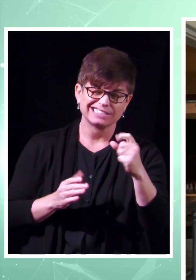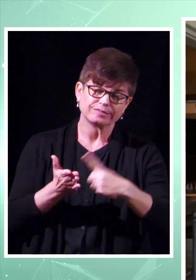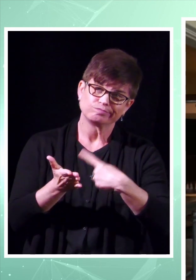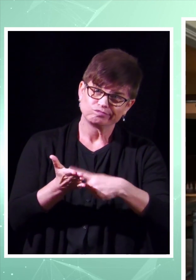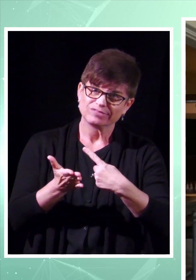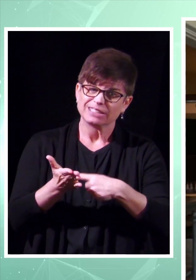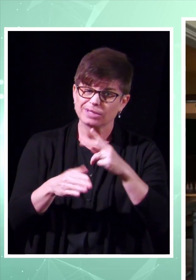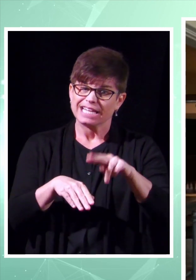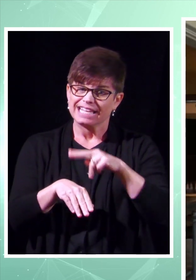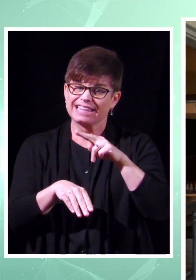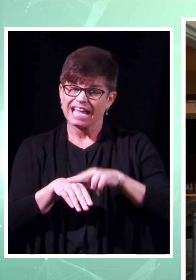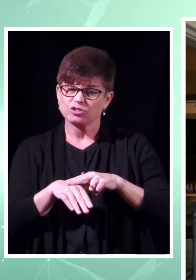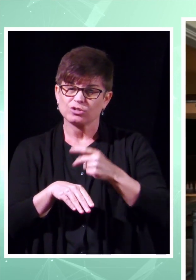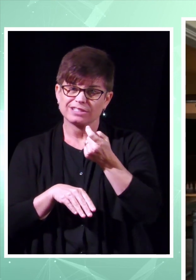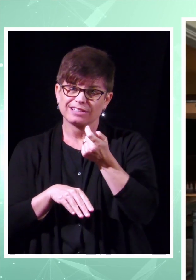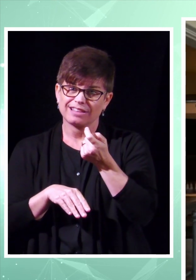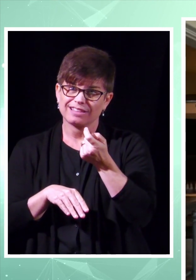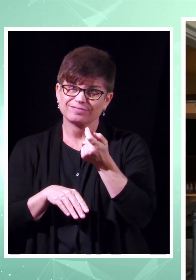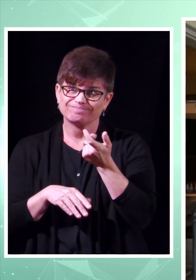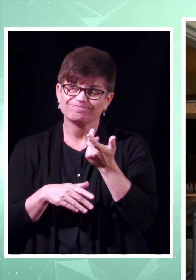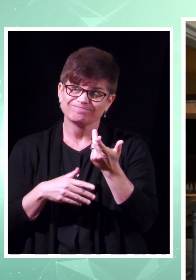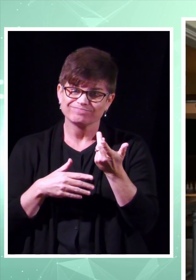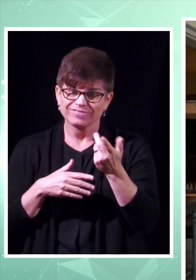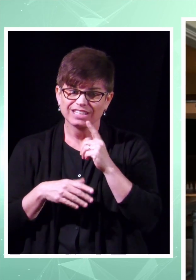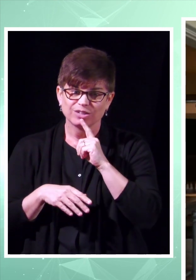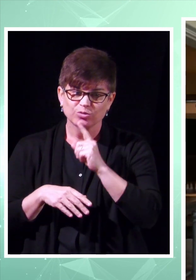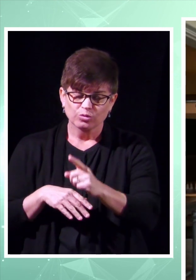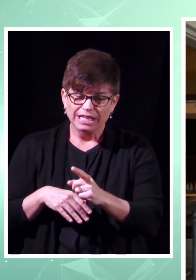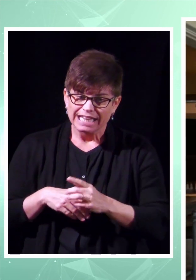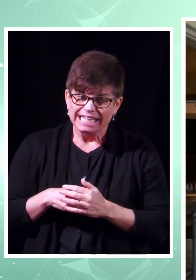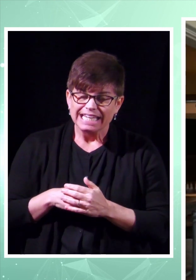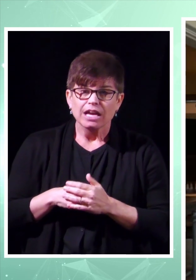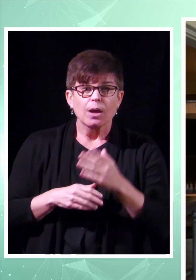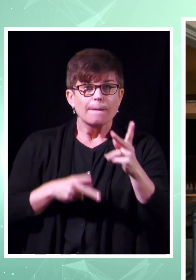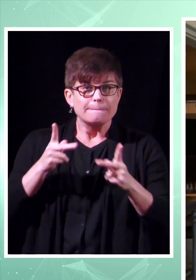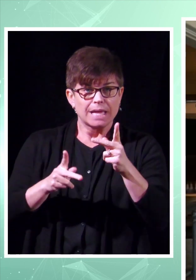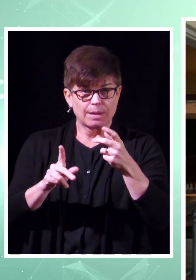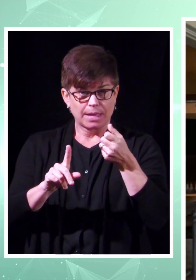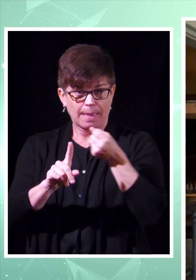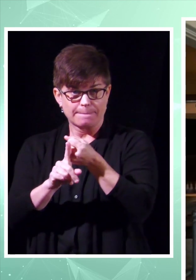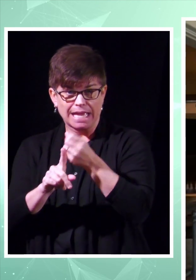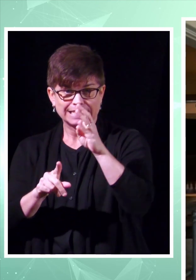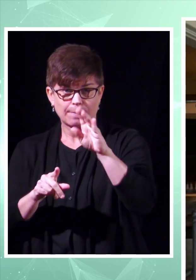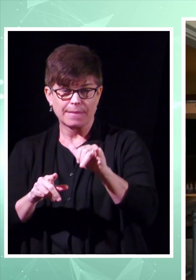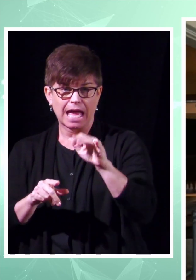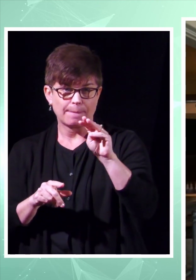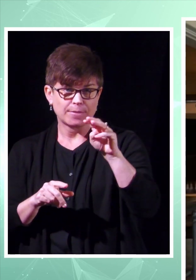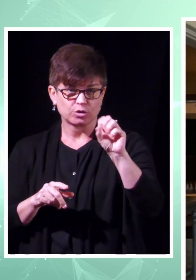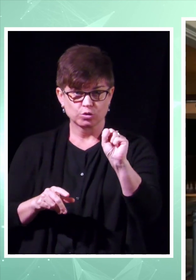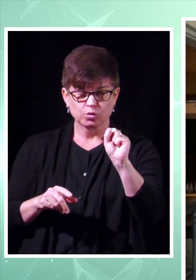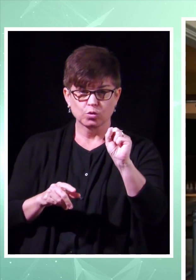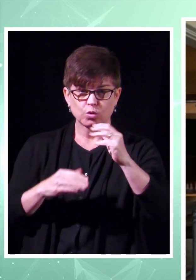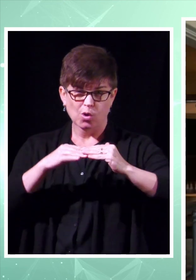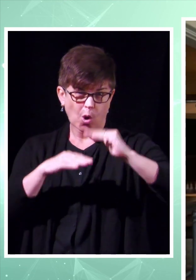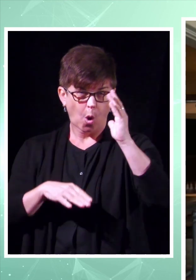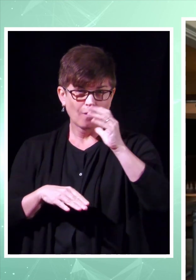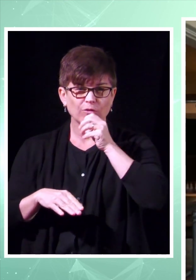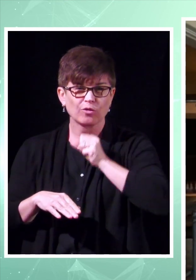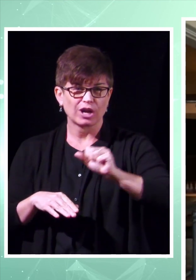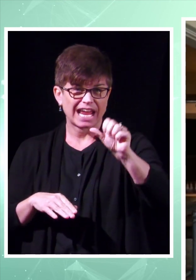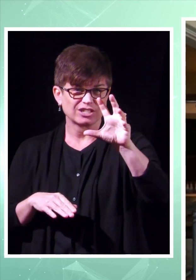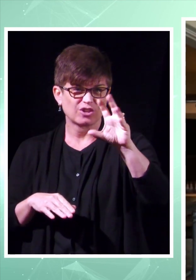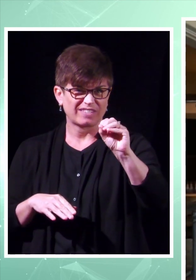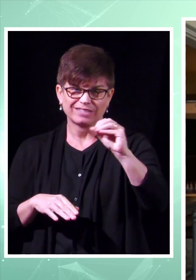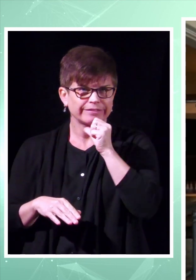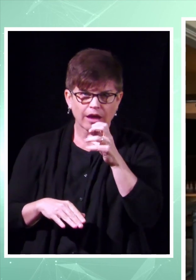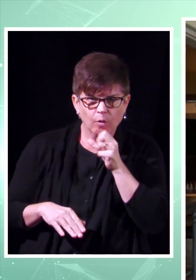little too generous. And as it turns out, that people impacted by multiple sclerosis over the age of 50, which is